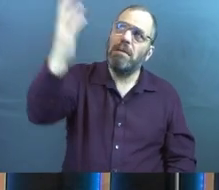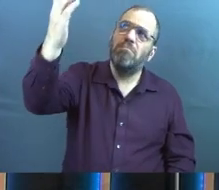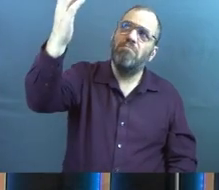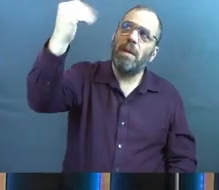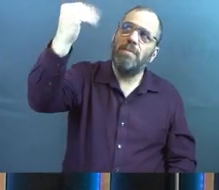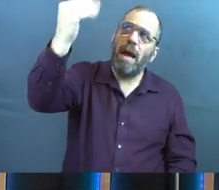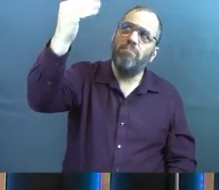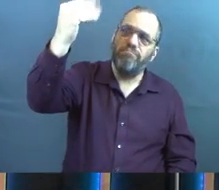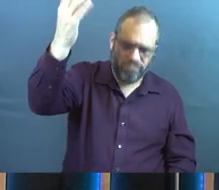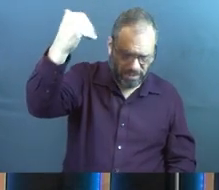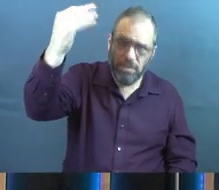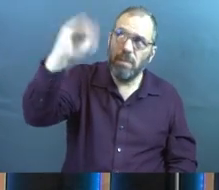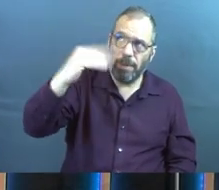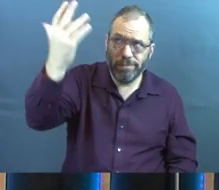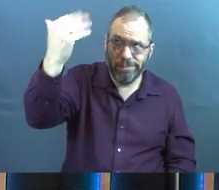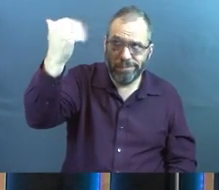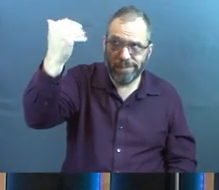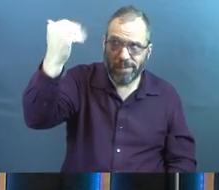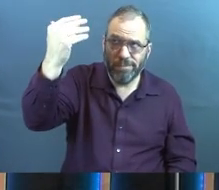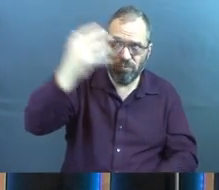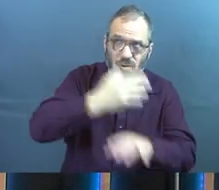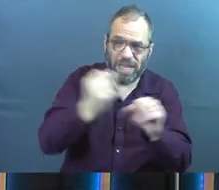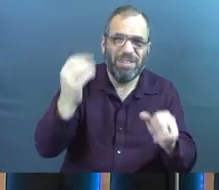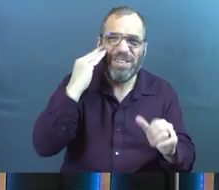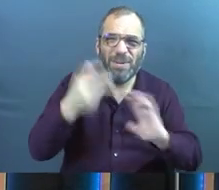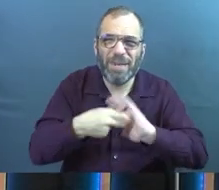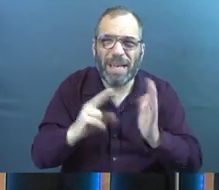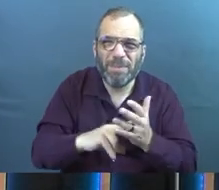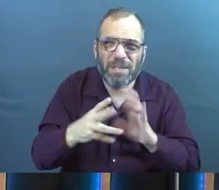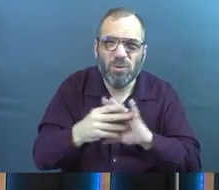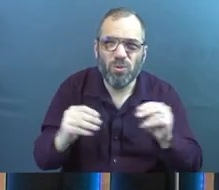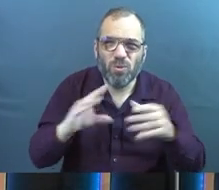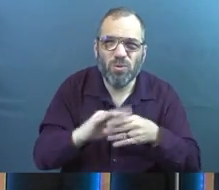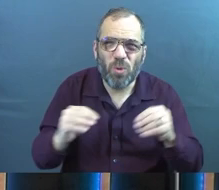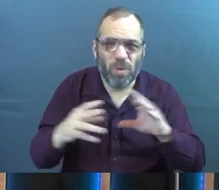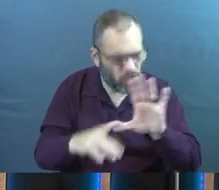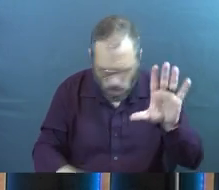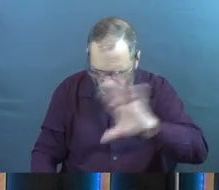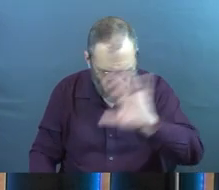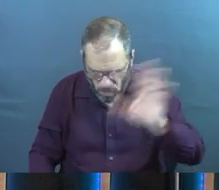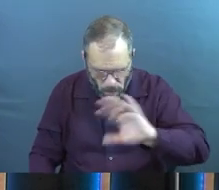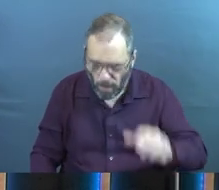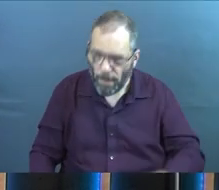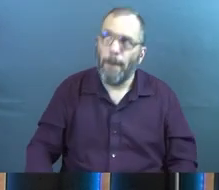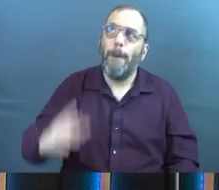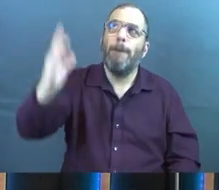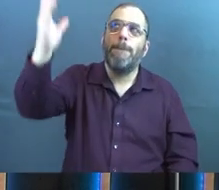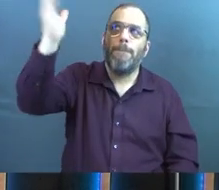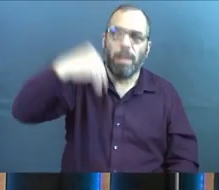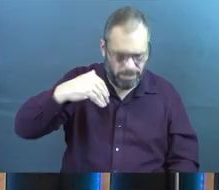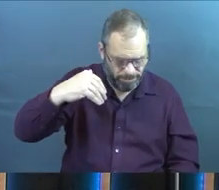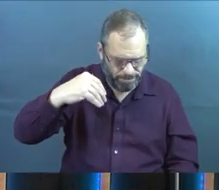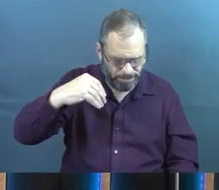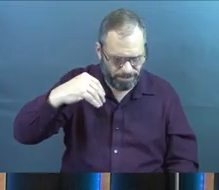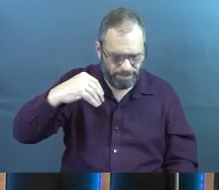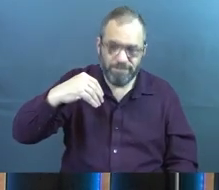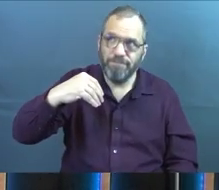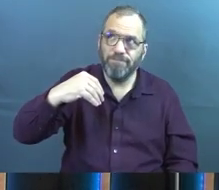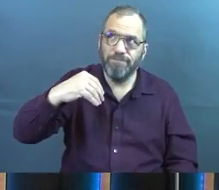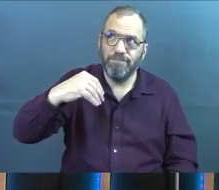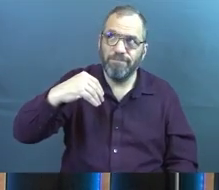there, little guy, you're saved. You know what I mean? And just keep strolling along, right? No. He goes, hey, Zacchaeus.